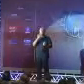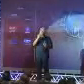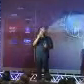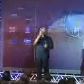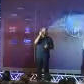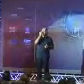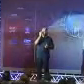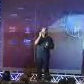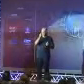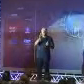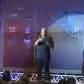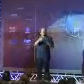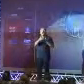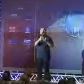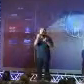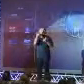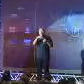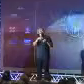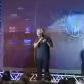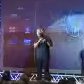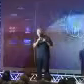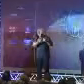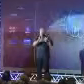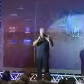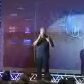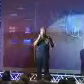have received the training.